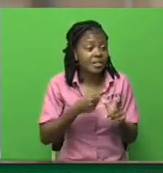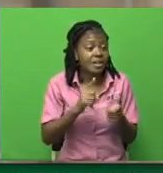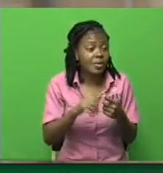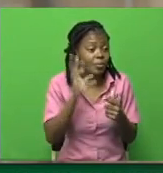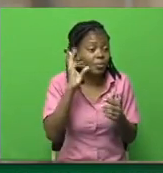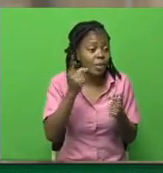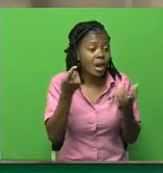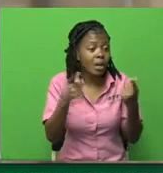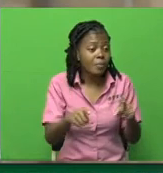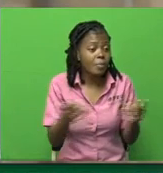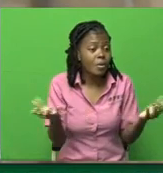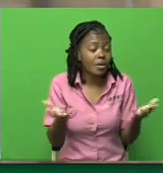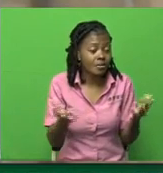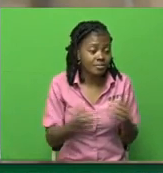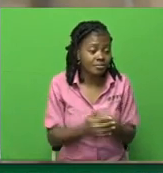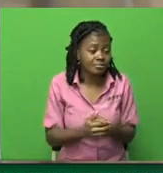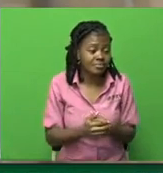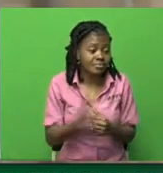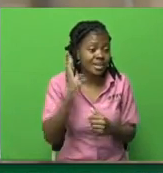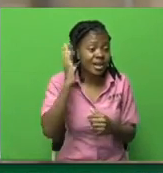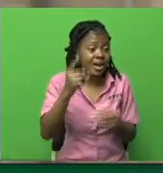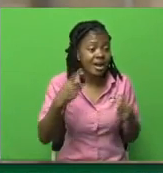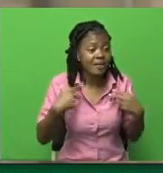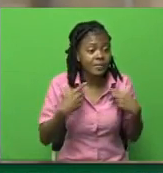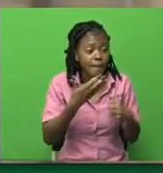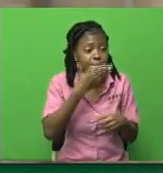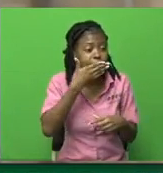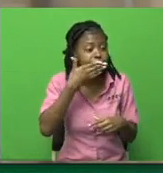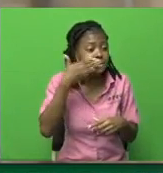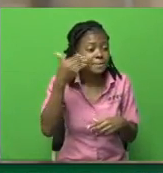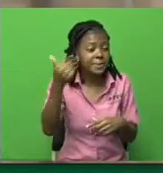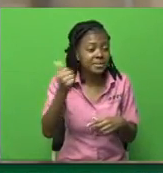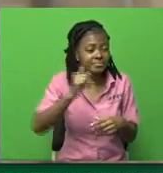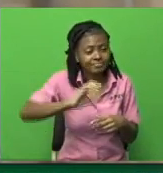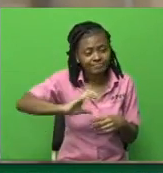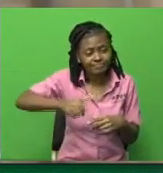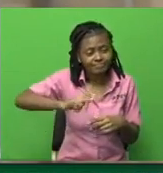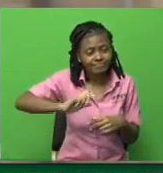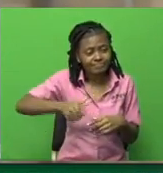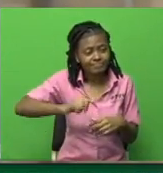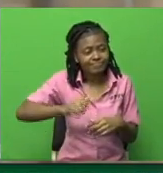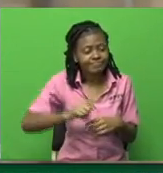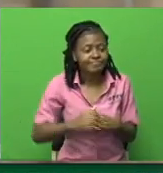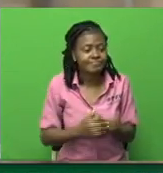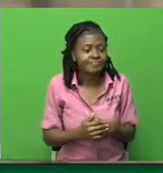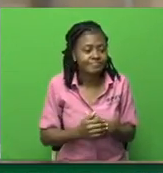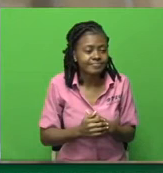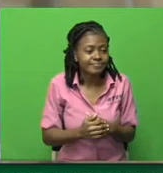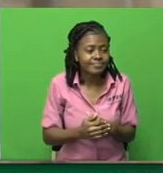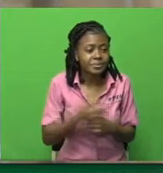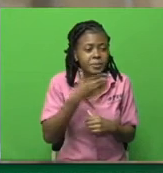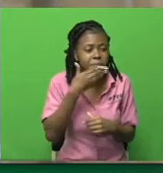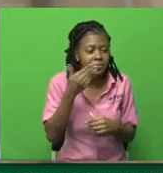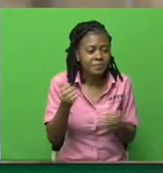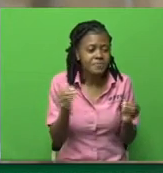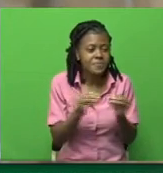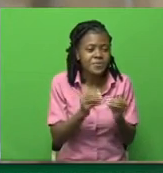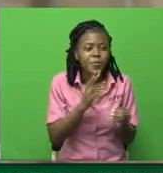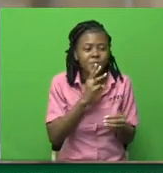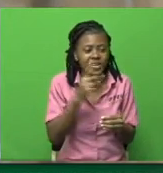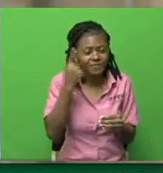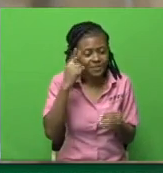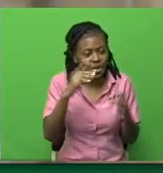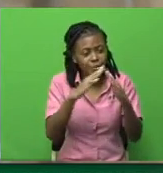is that the system is going to maintain better pressures and there will be a more reliable supply of water